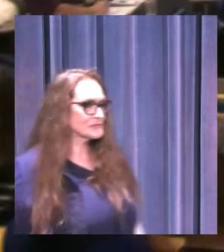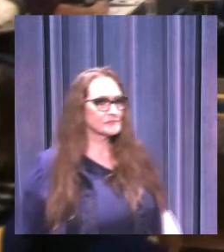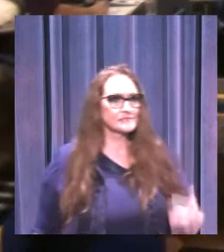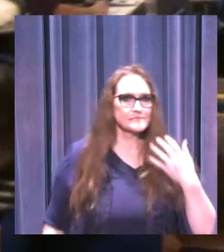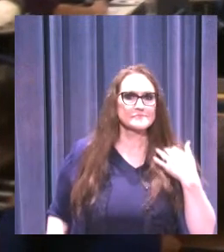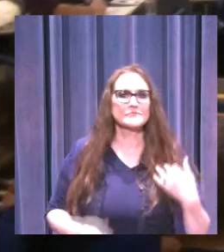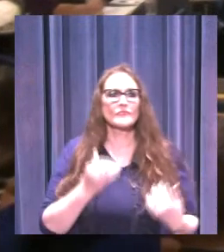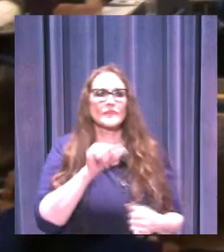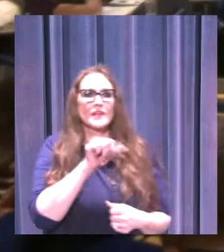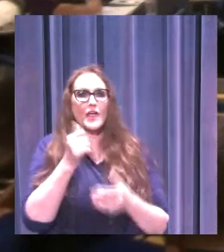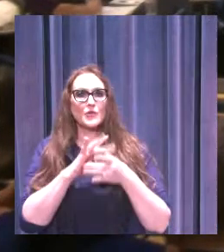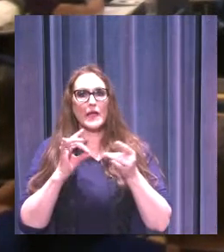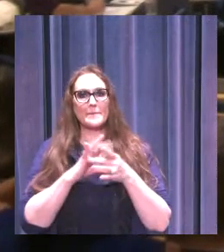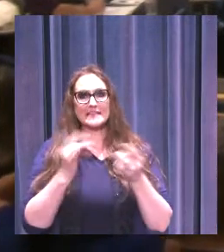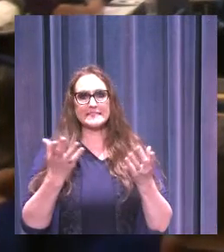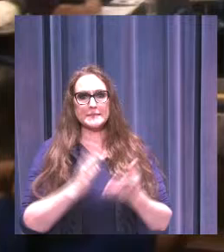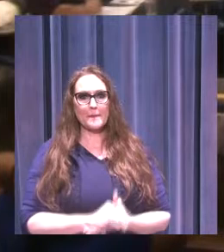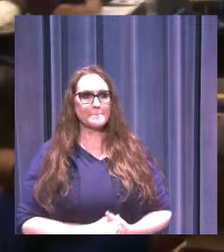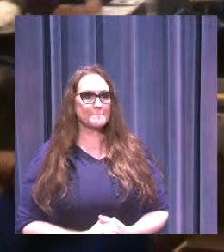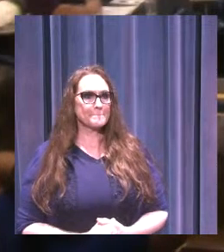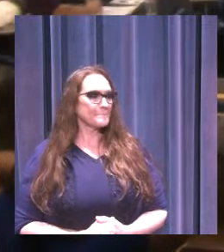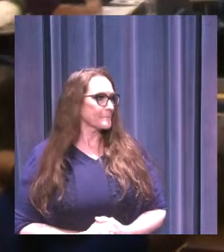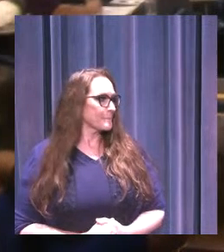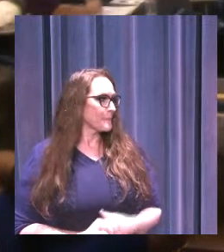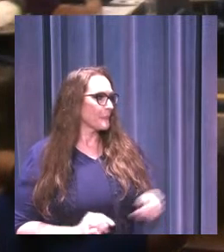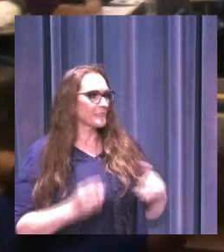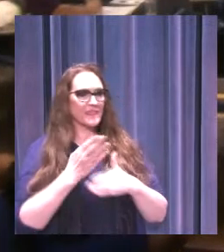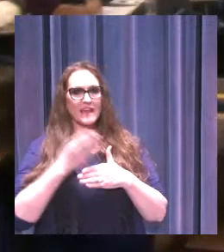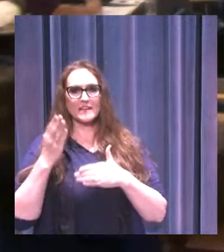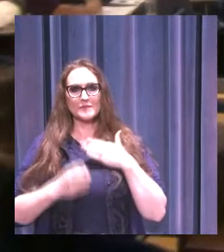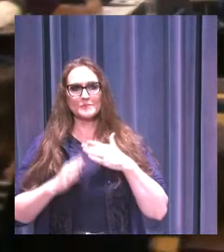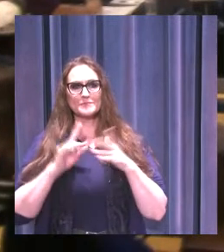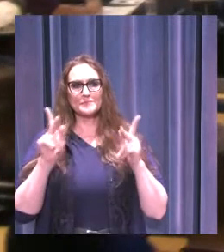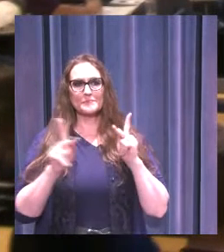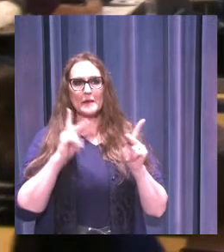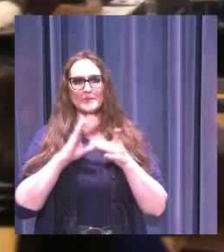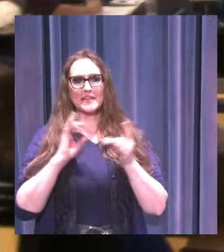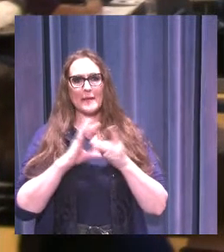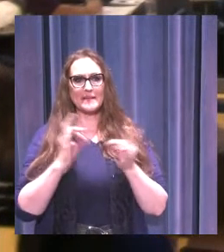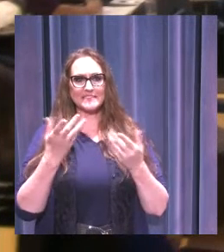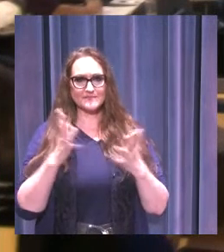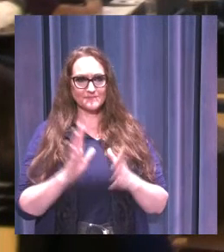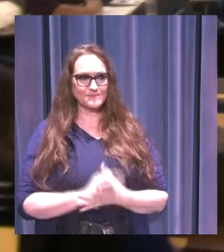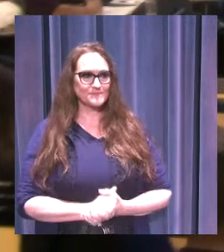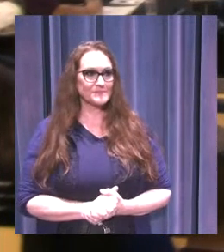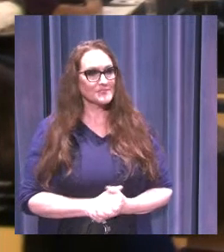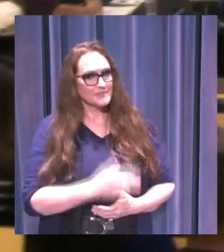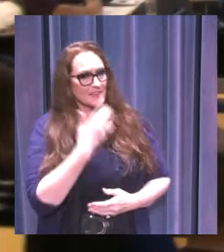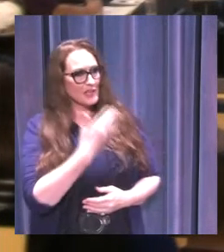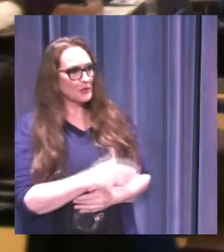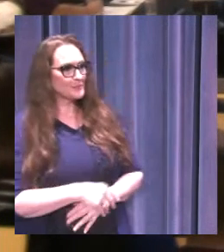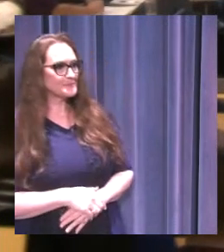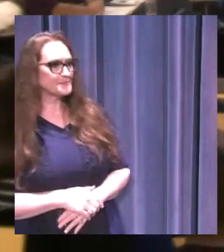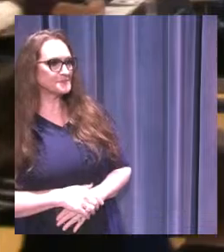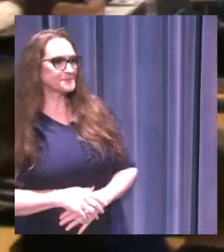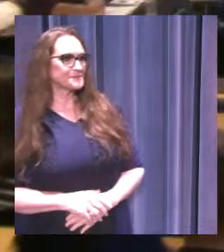Are there any other comments? That concludes public comment. Thank you.